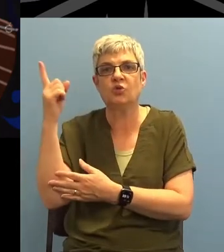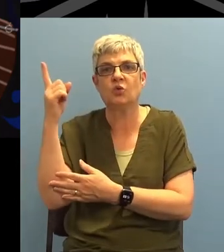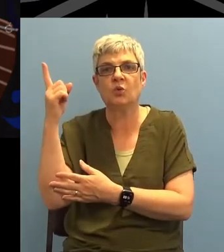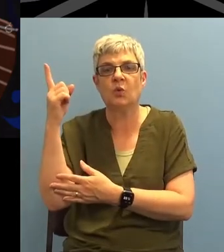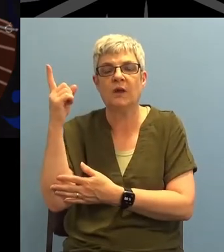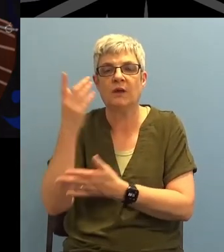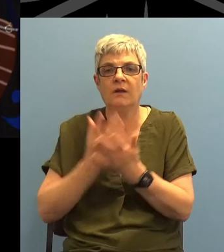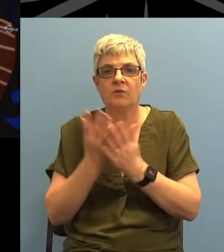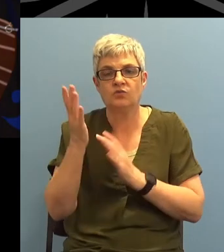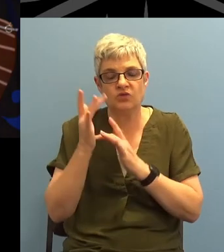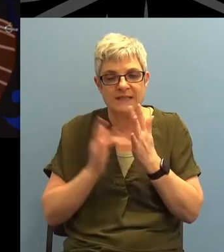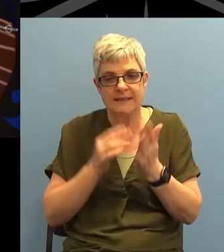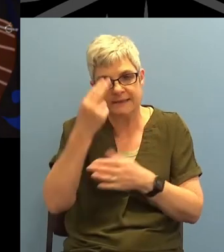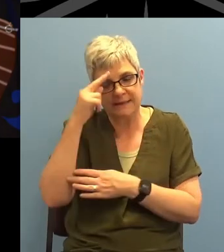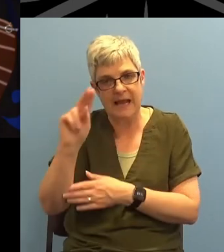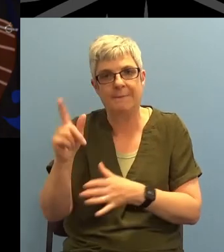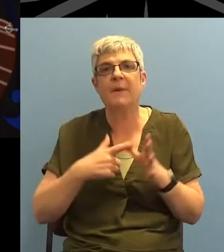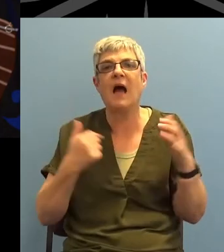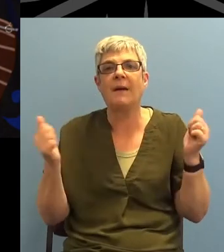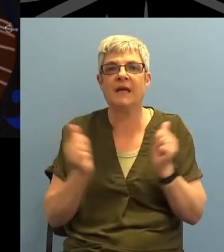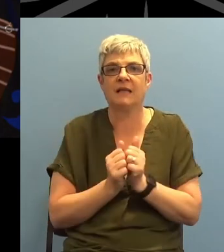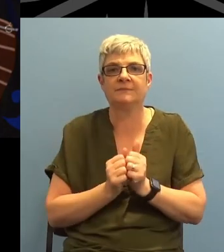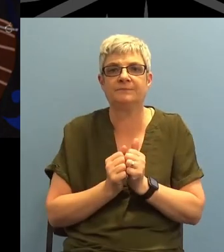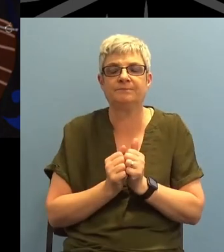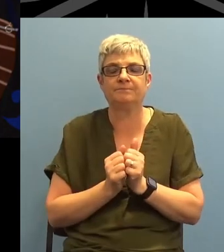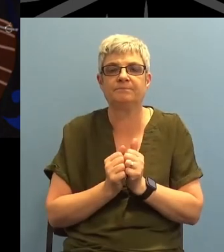In Jesus' name, amen.